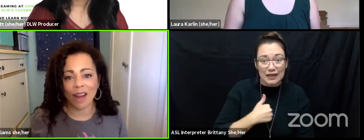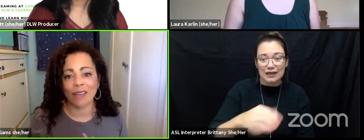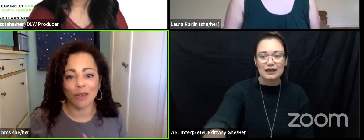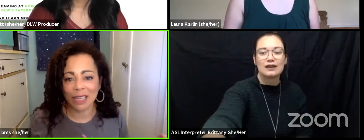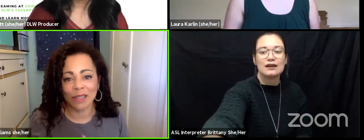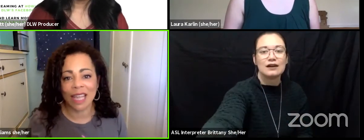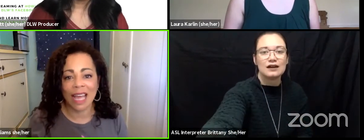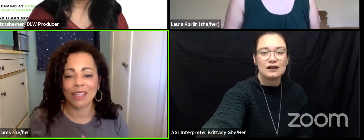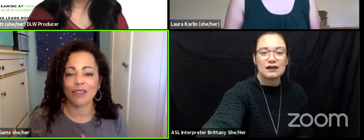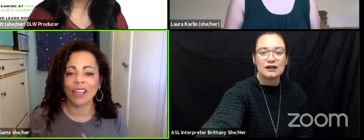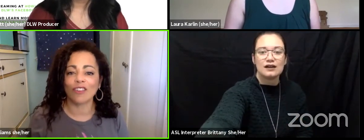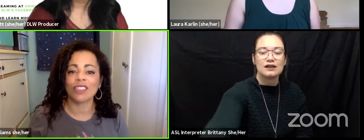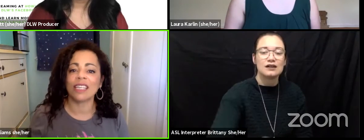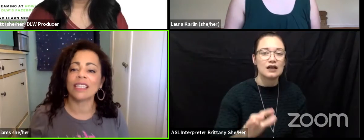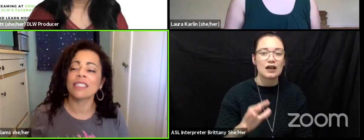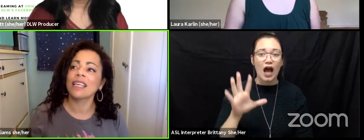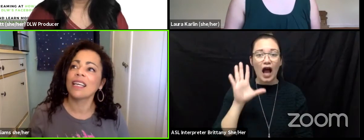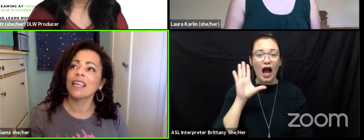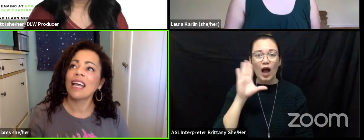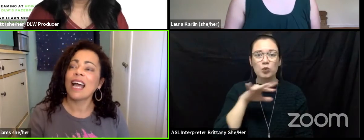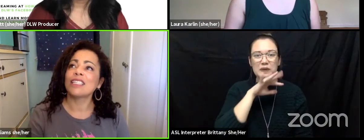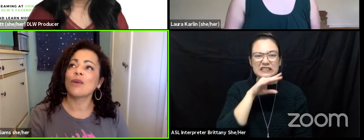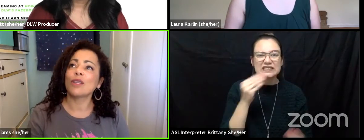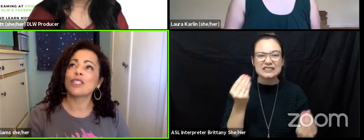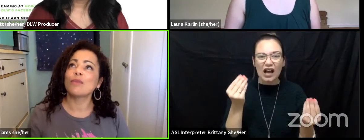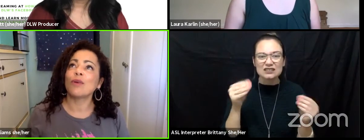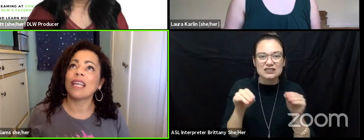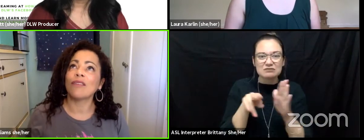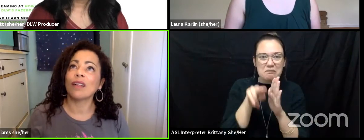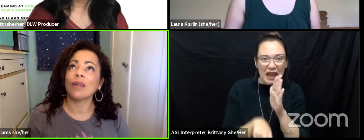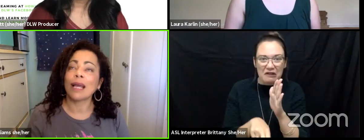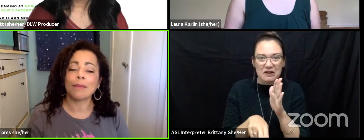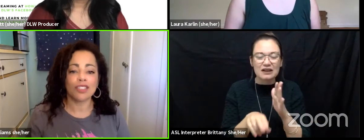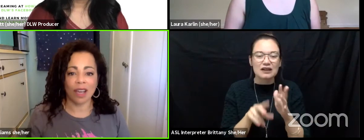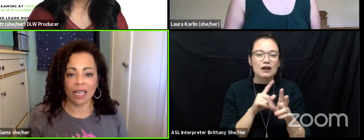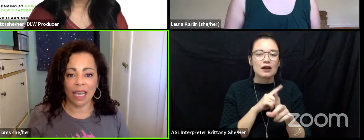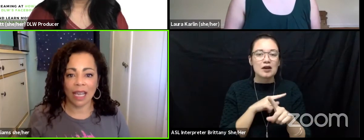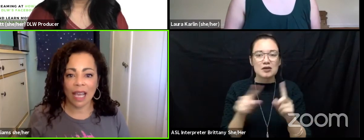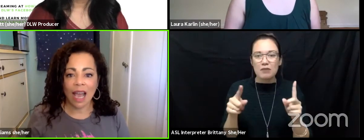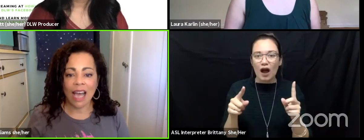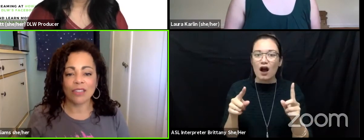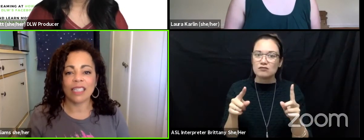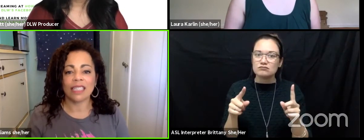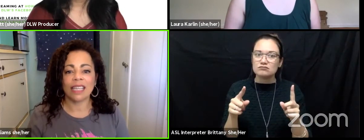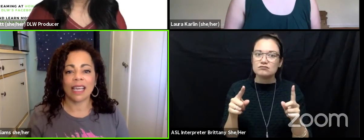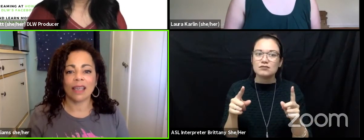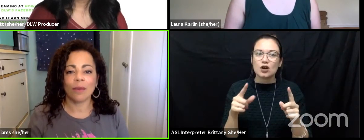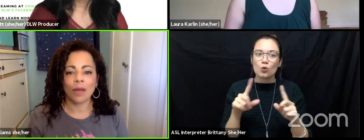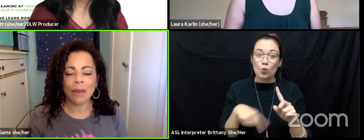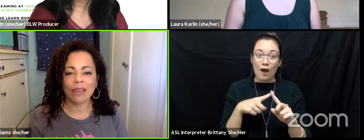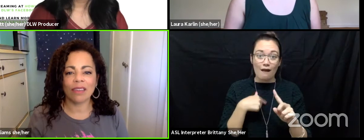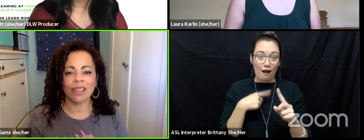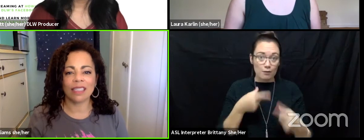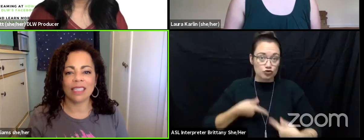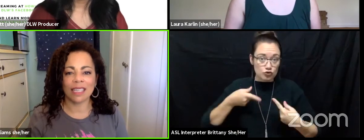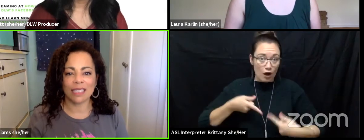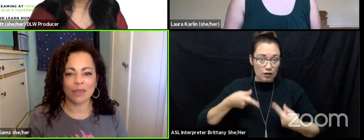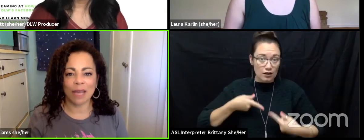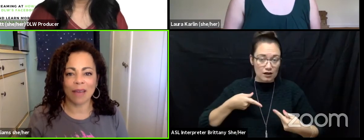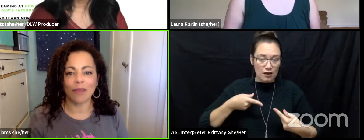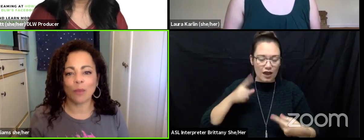in the ground, not even that, in 300 years. And so on a smaller level, when I'm struggling, I try to think, what about